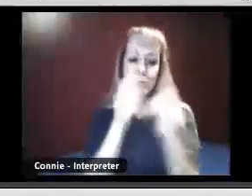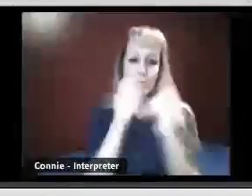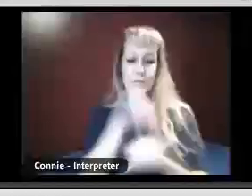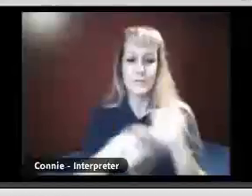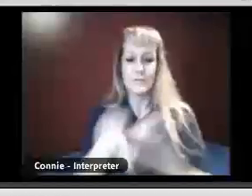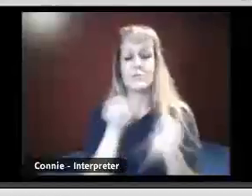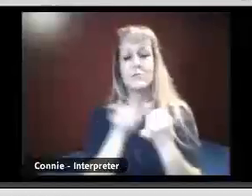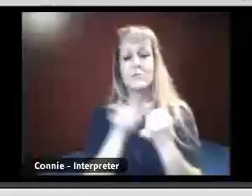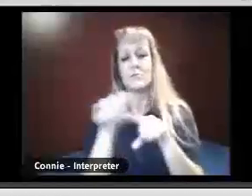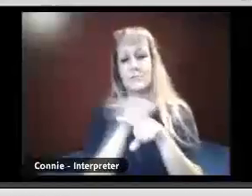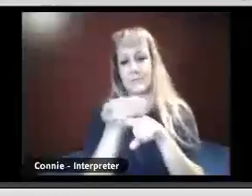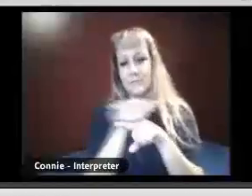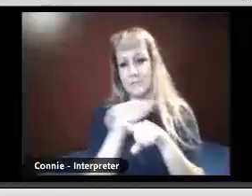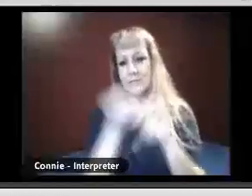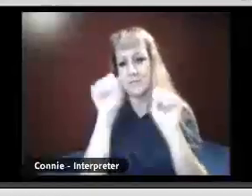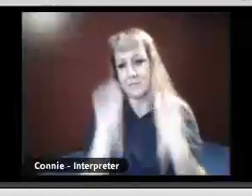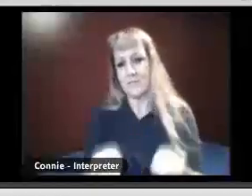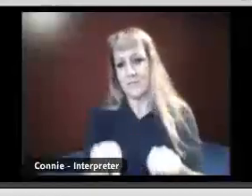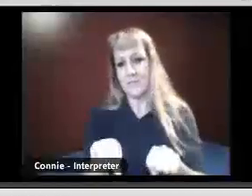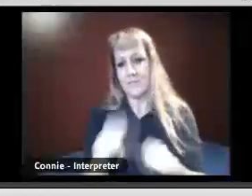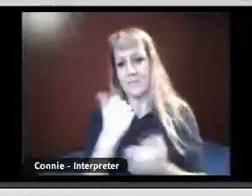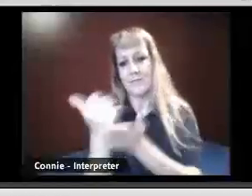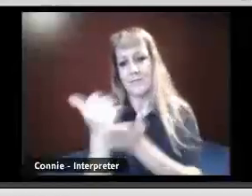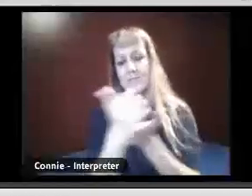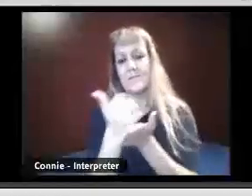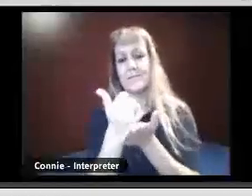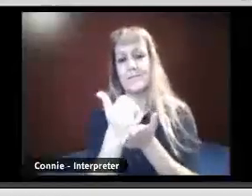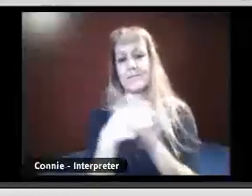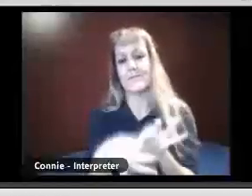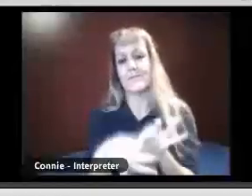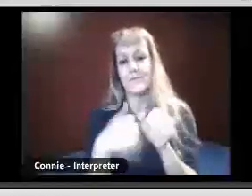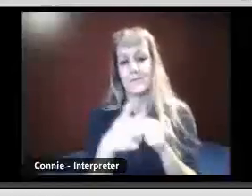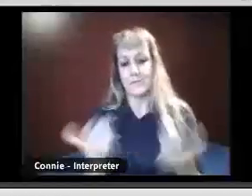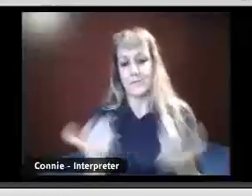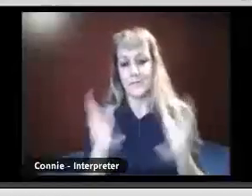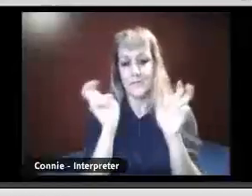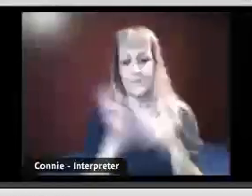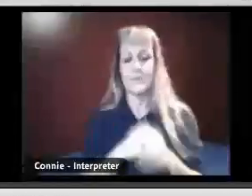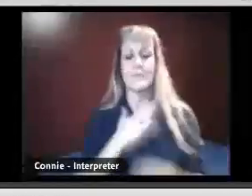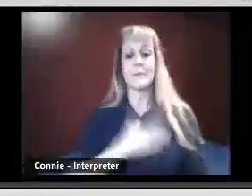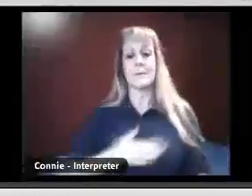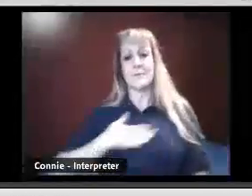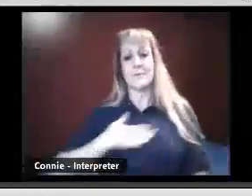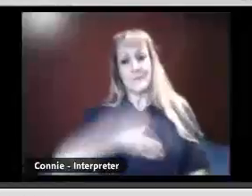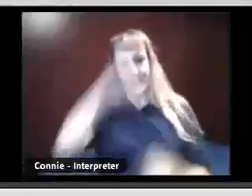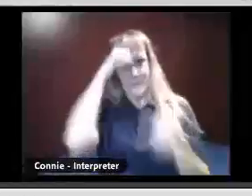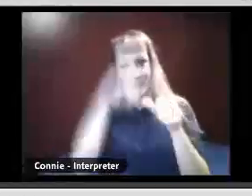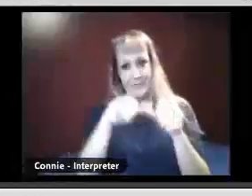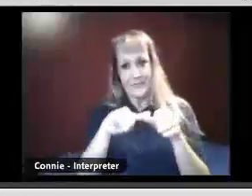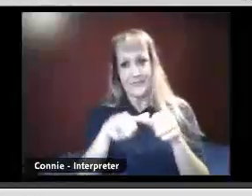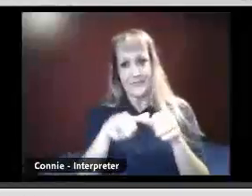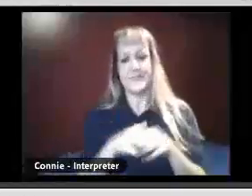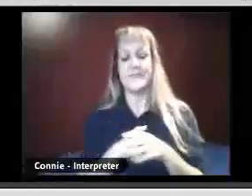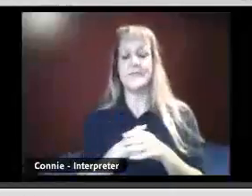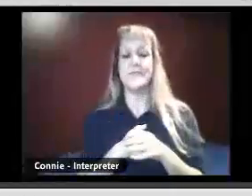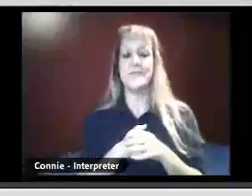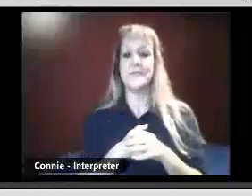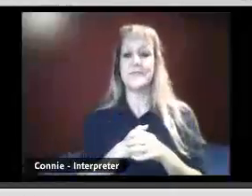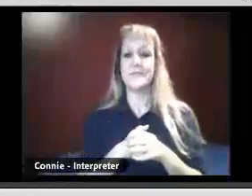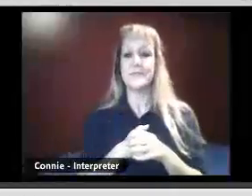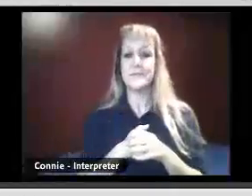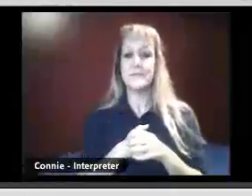can do, which will be very experiential and relevant, and relevant based. So please keep that in mind and look